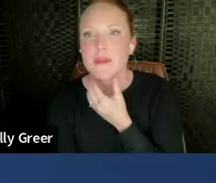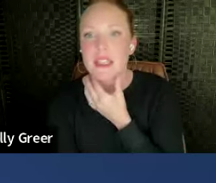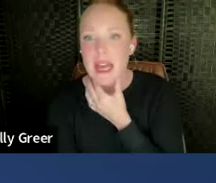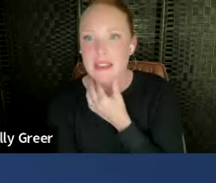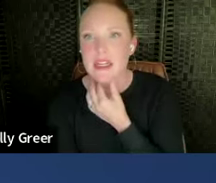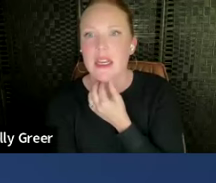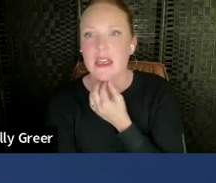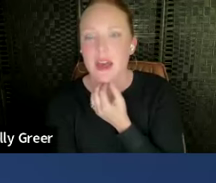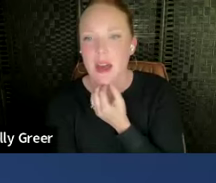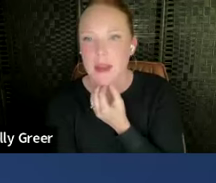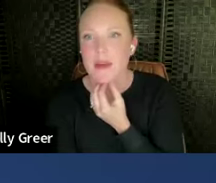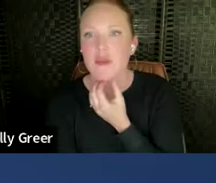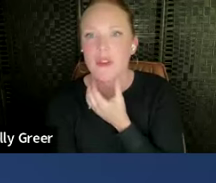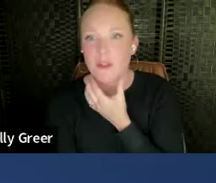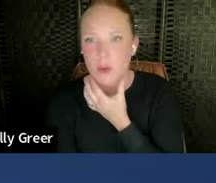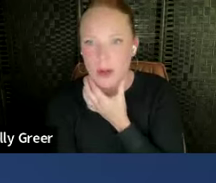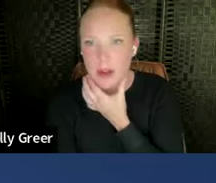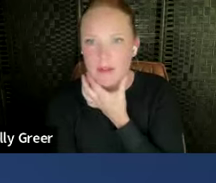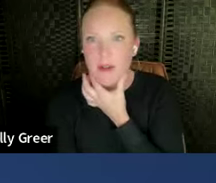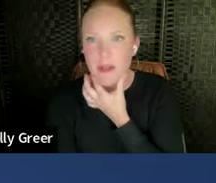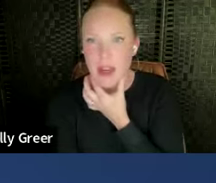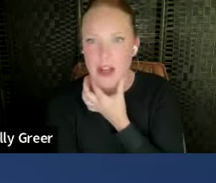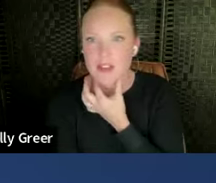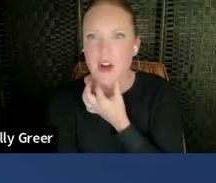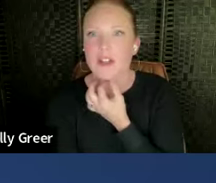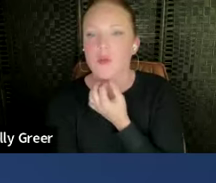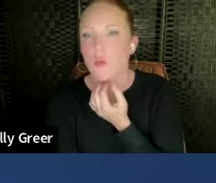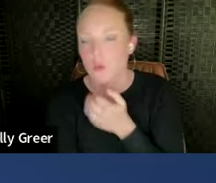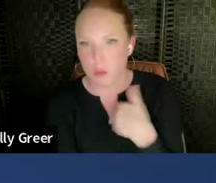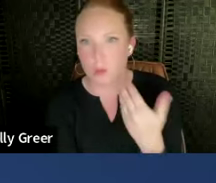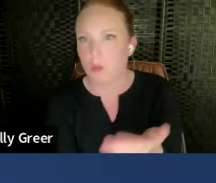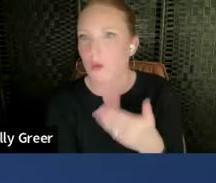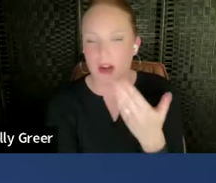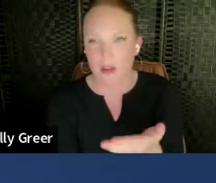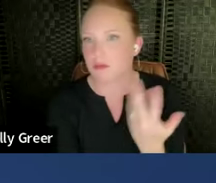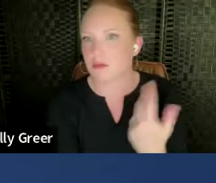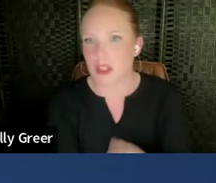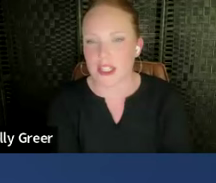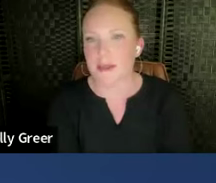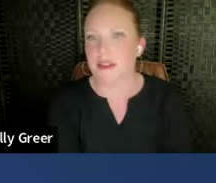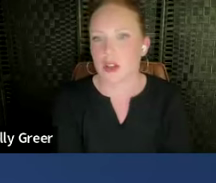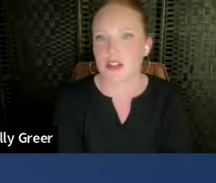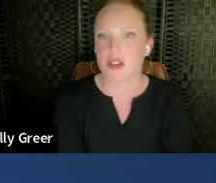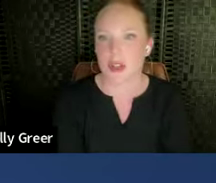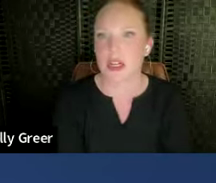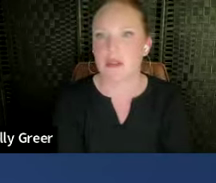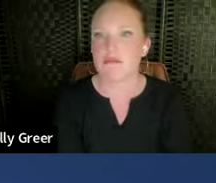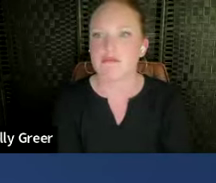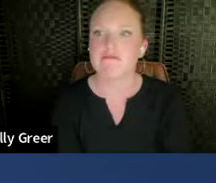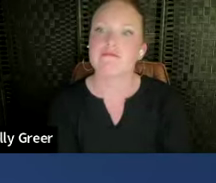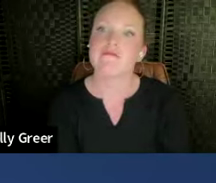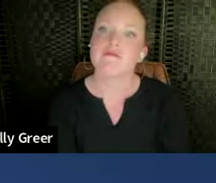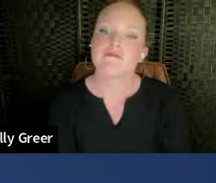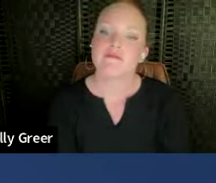making adjustments as needed and then moving forward from there as far as where adjustments and corrections are